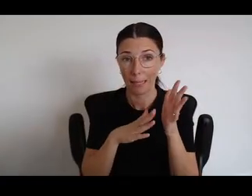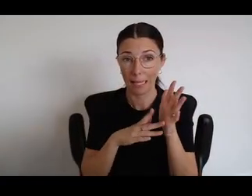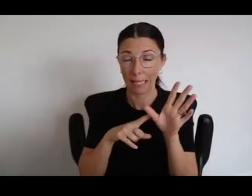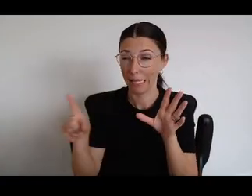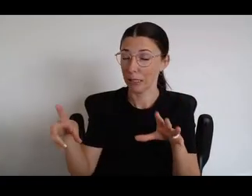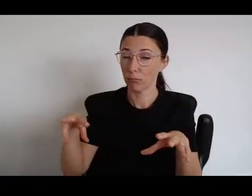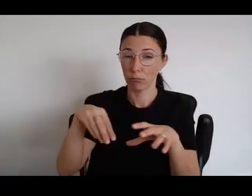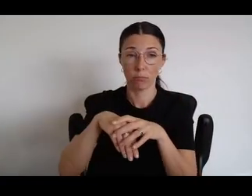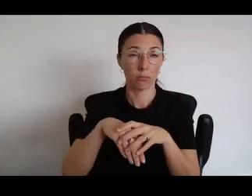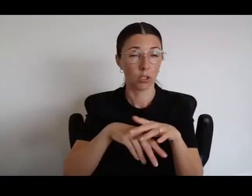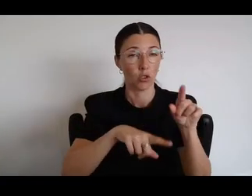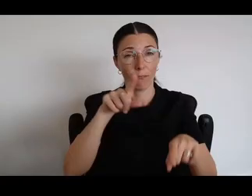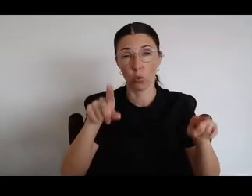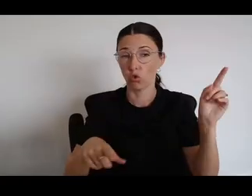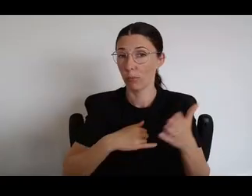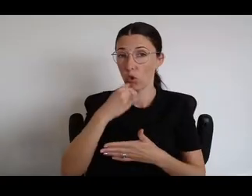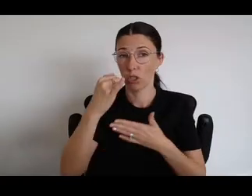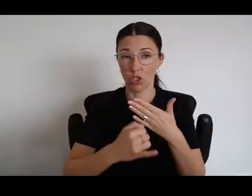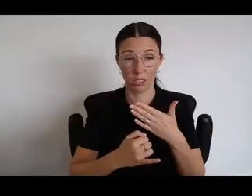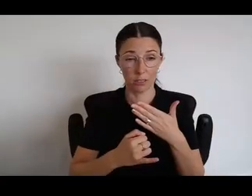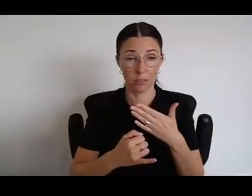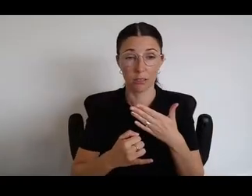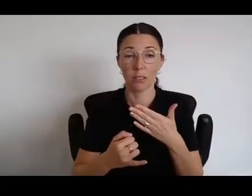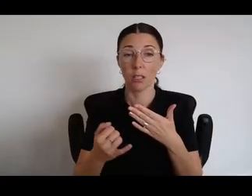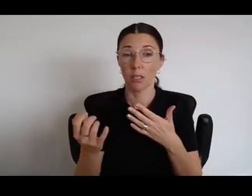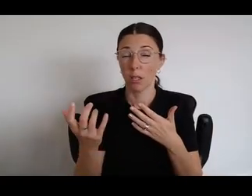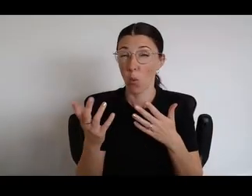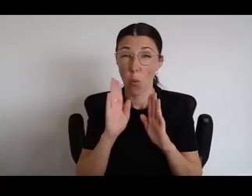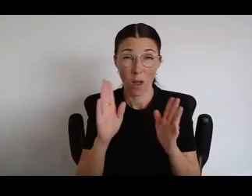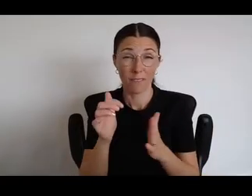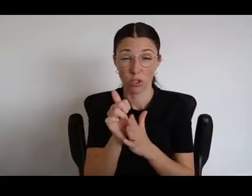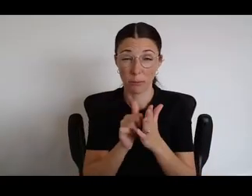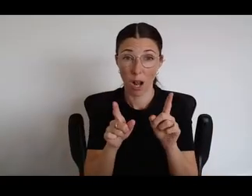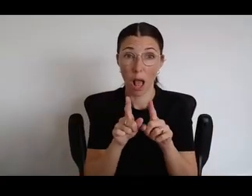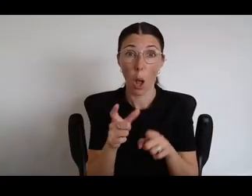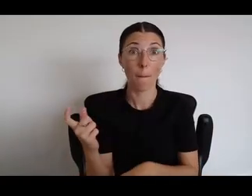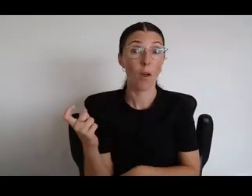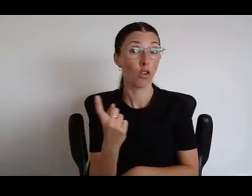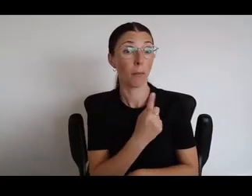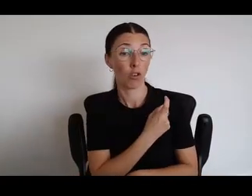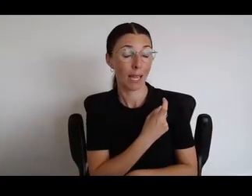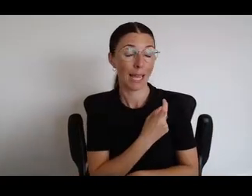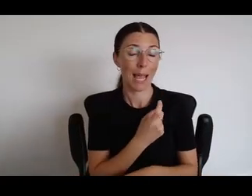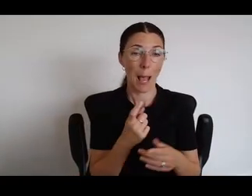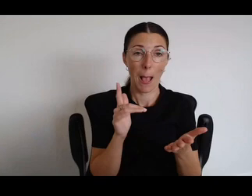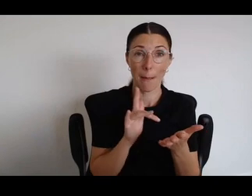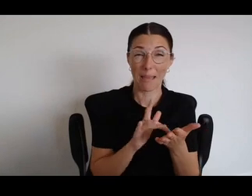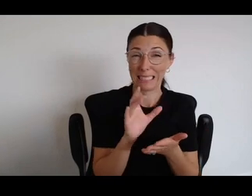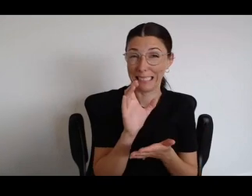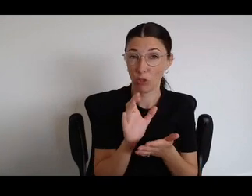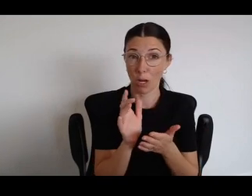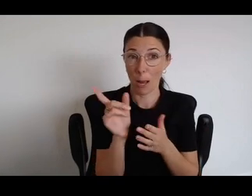projects and another range of wonderful subjects, including perfumery, mid-century modern design, and most recently